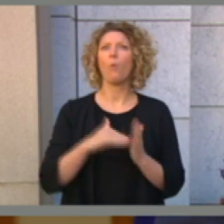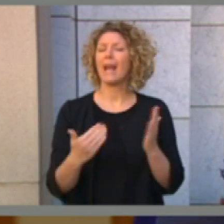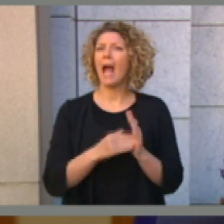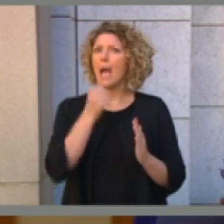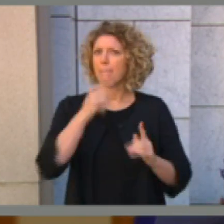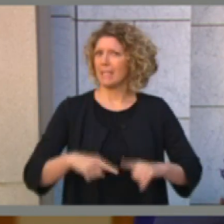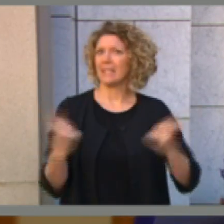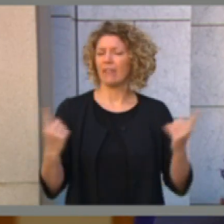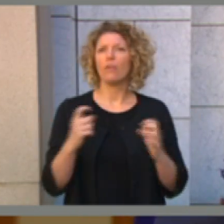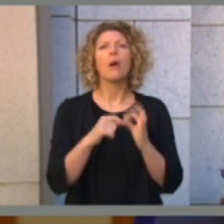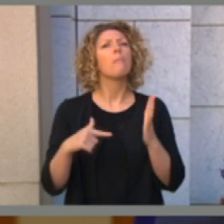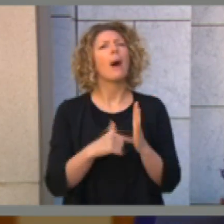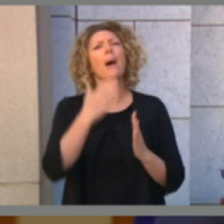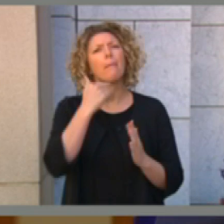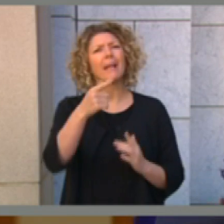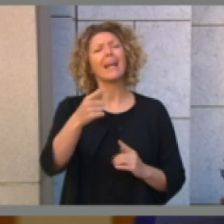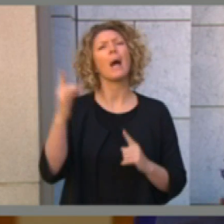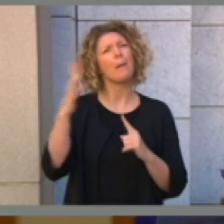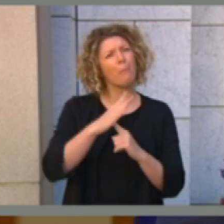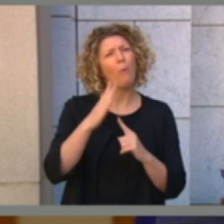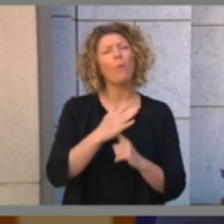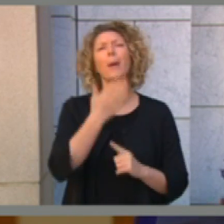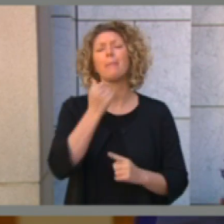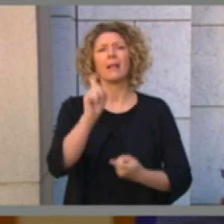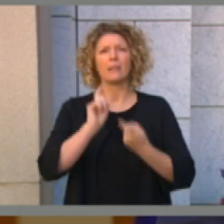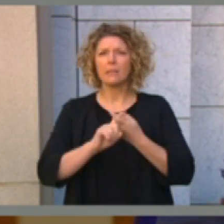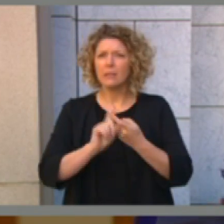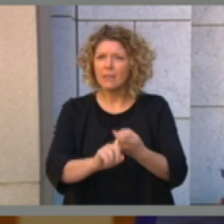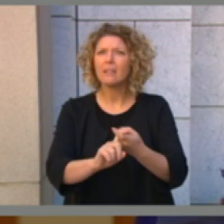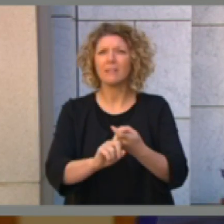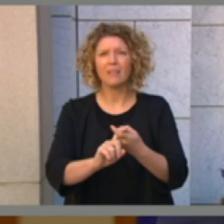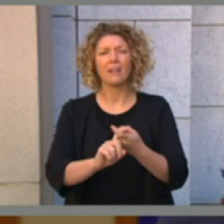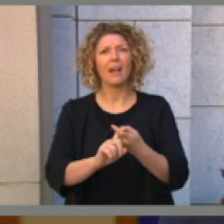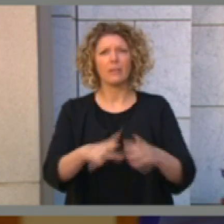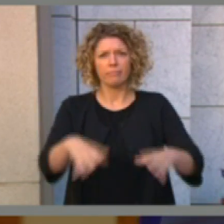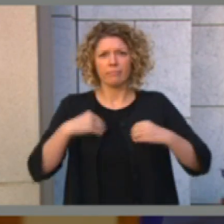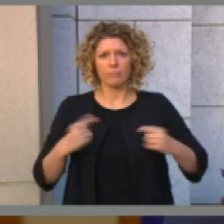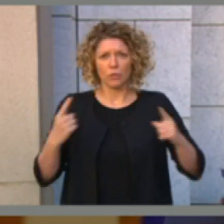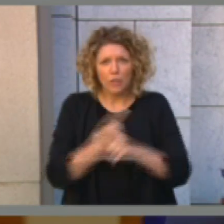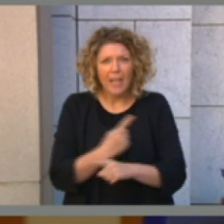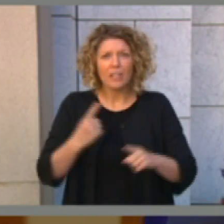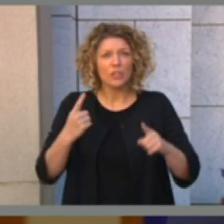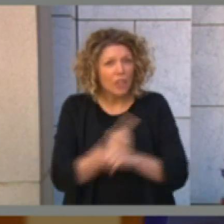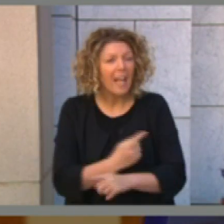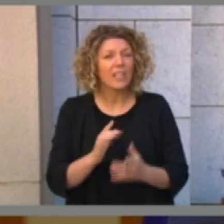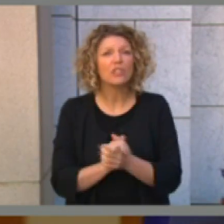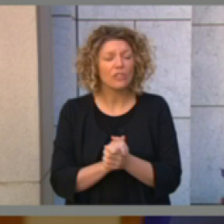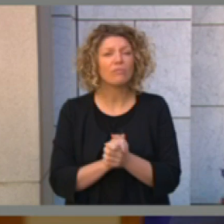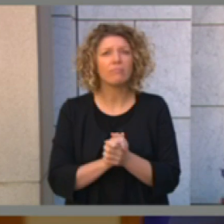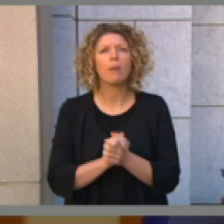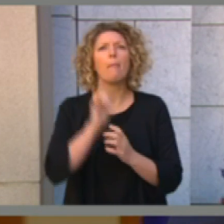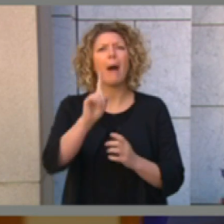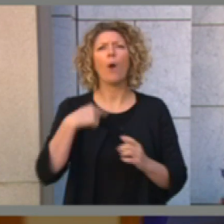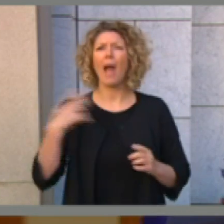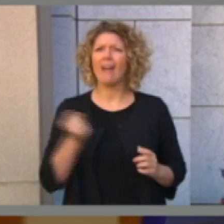it is very important that we continue to put in place measures that are scalable and